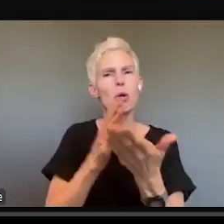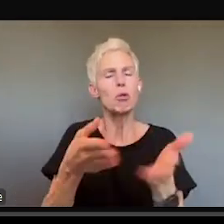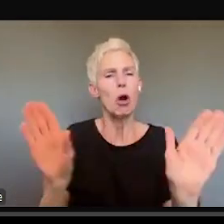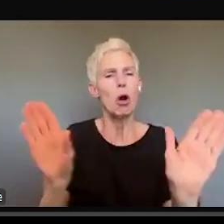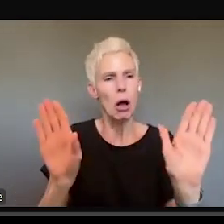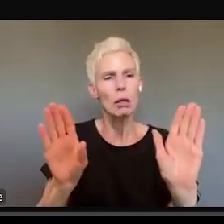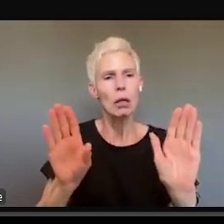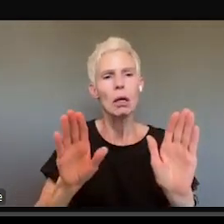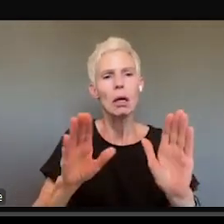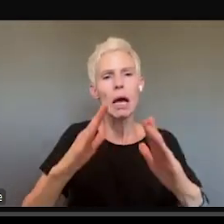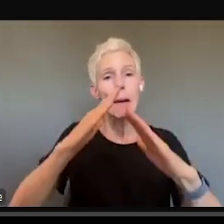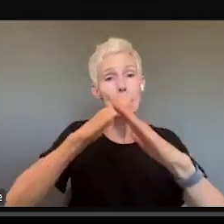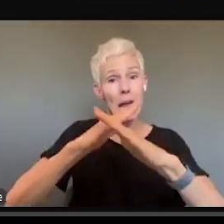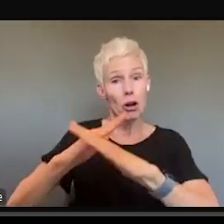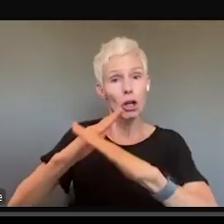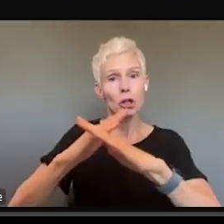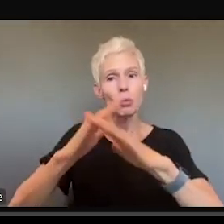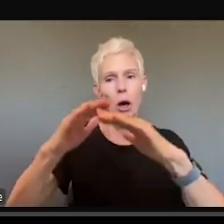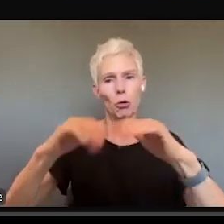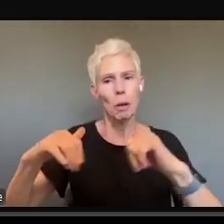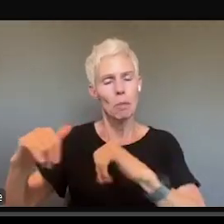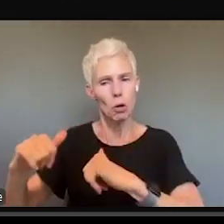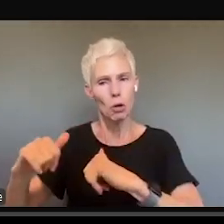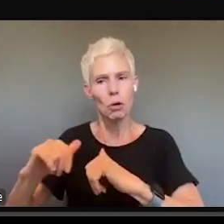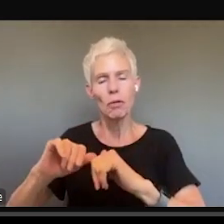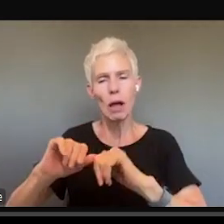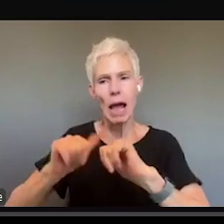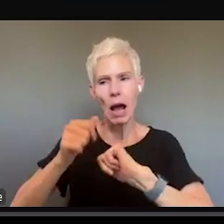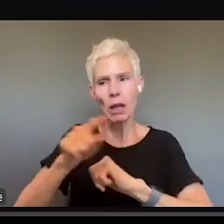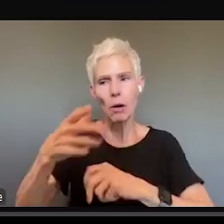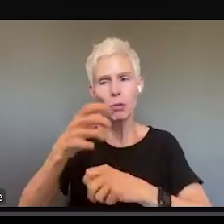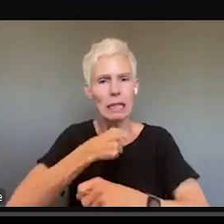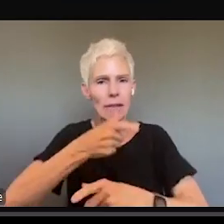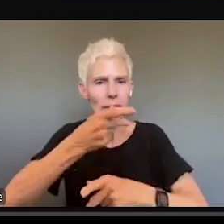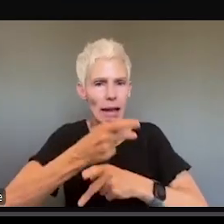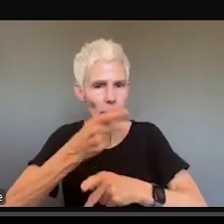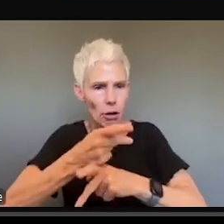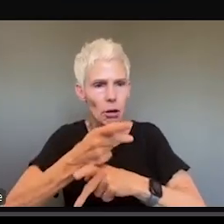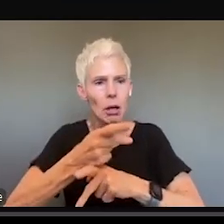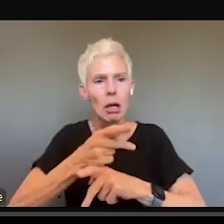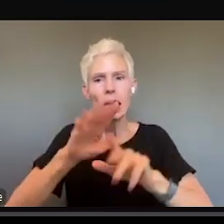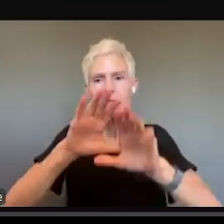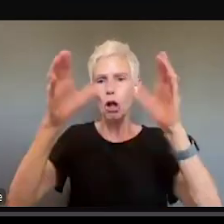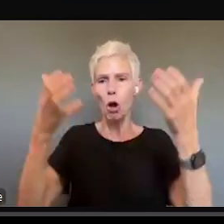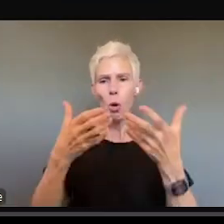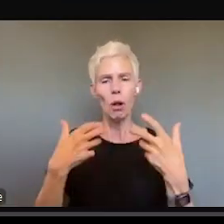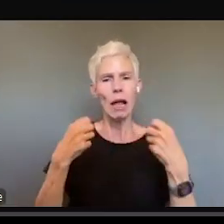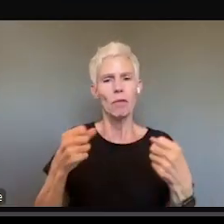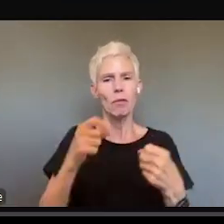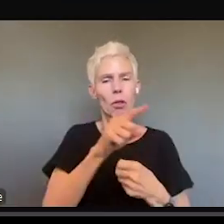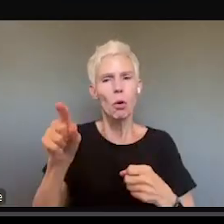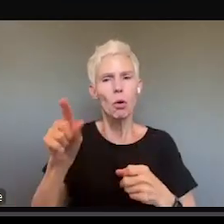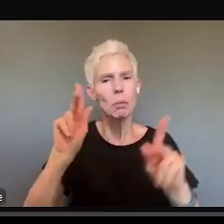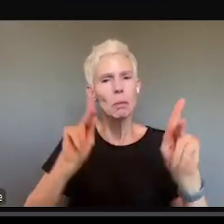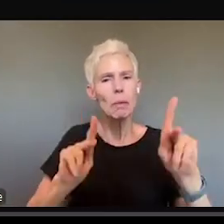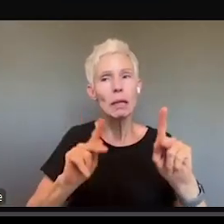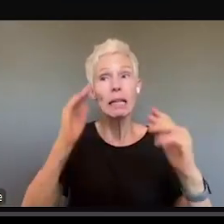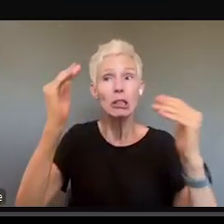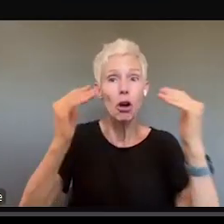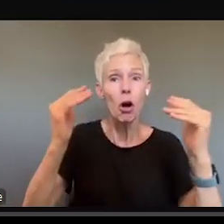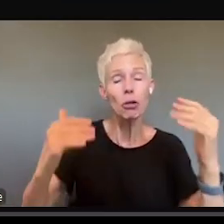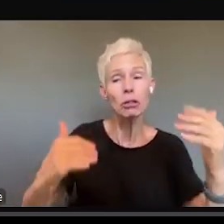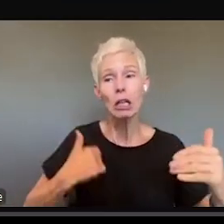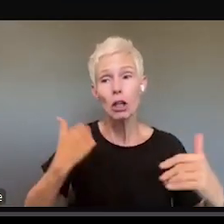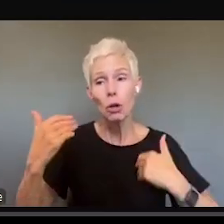remove barriers towards care for looking at whole health for people with serious mental illness, adults and youth with